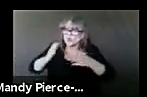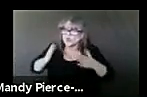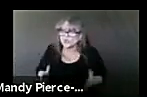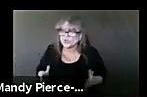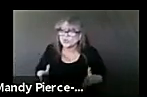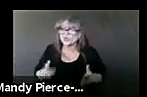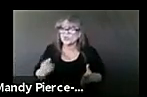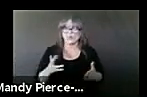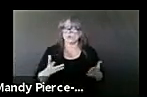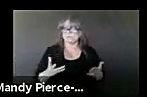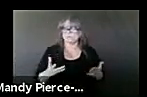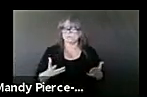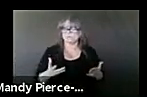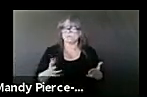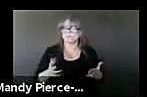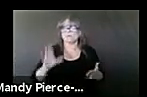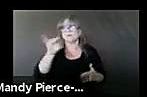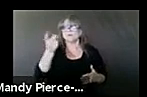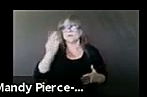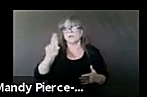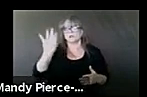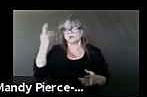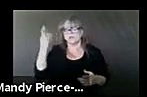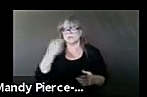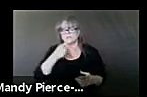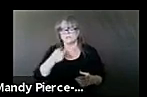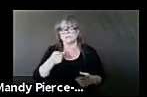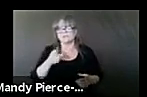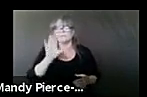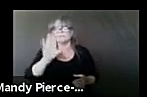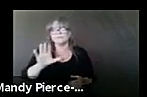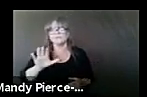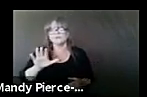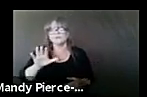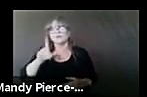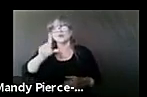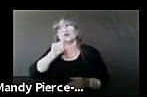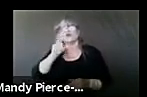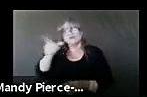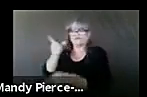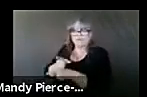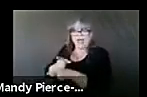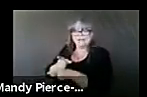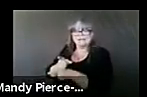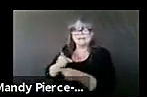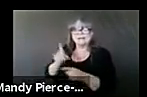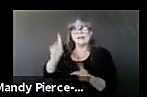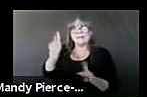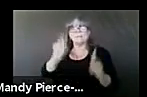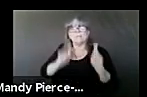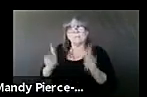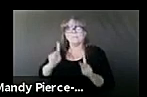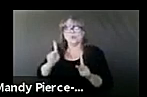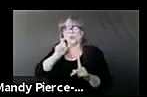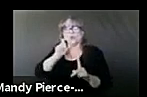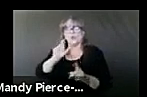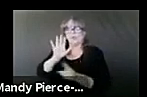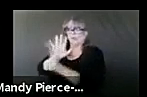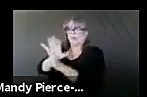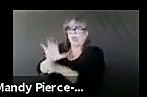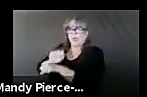so persons whose work has them exposed will likely, unless they're wearing the right